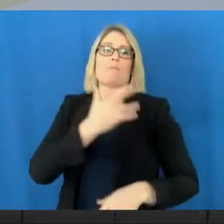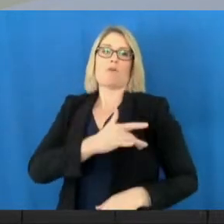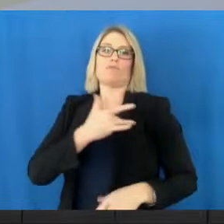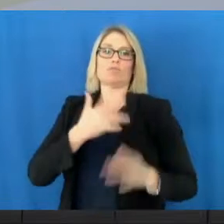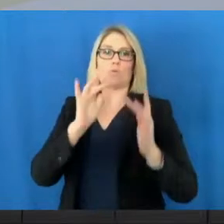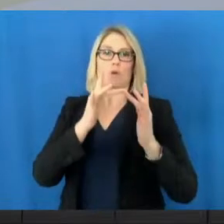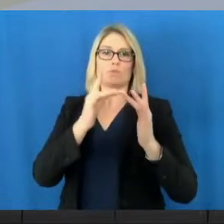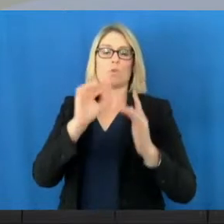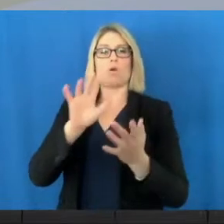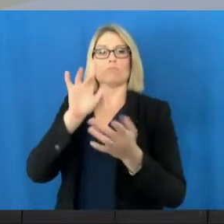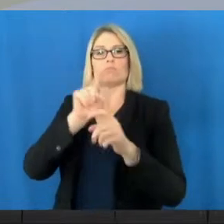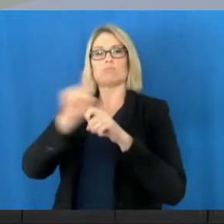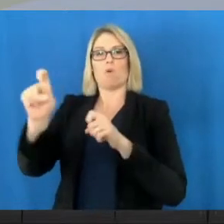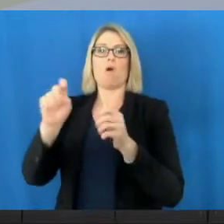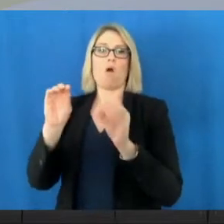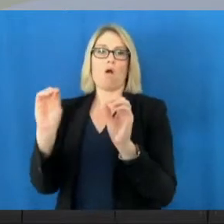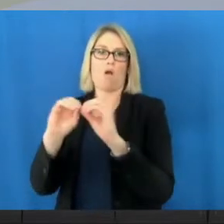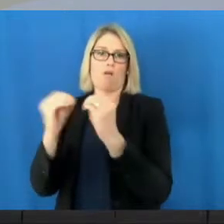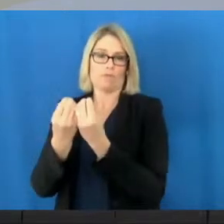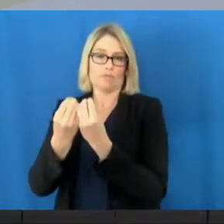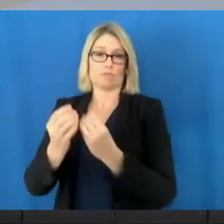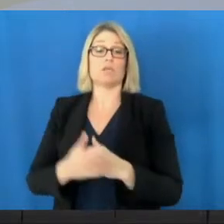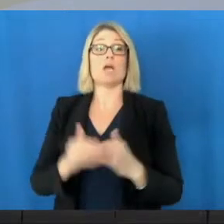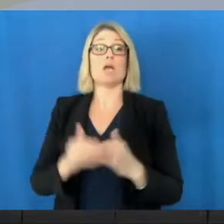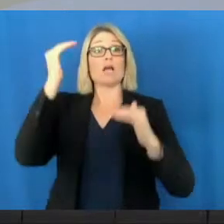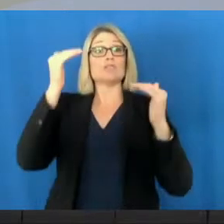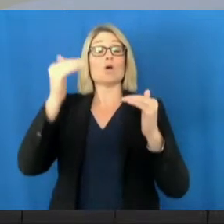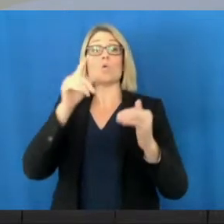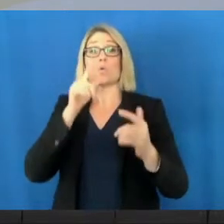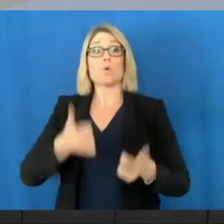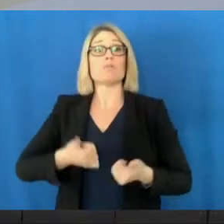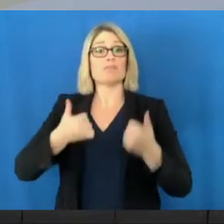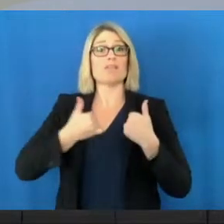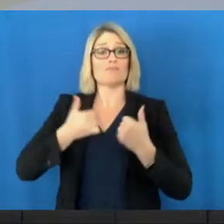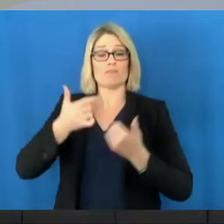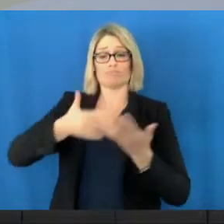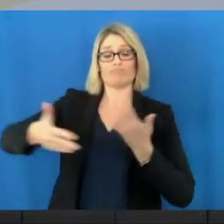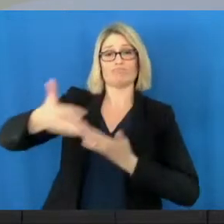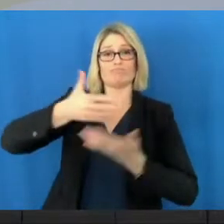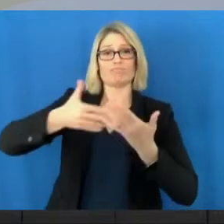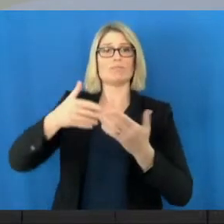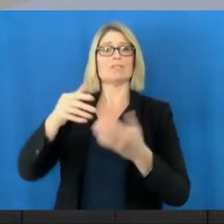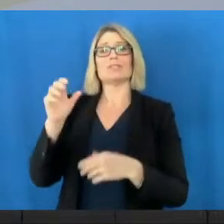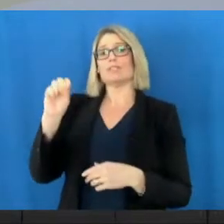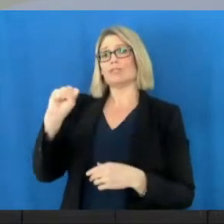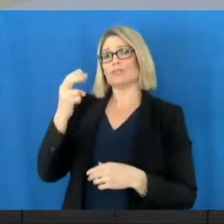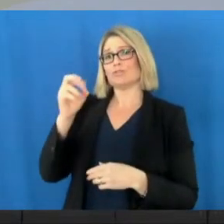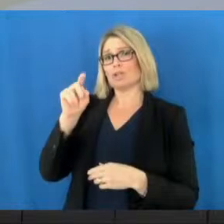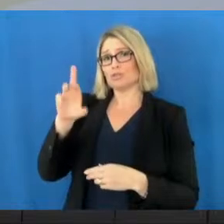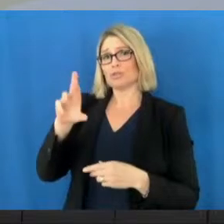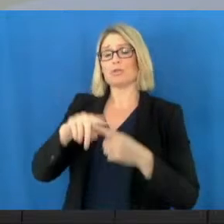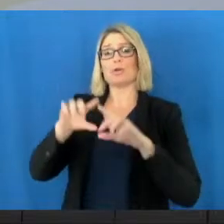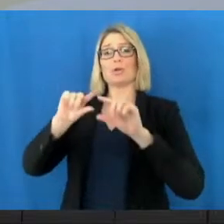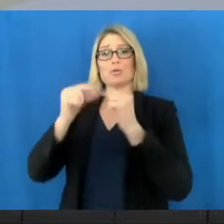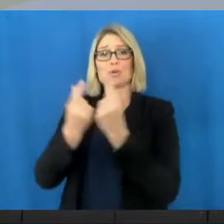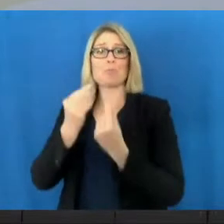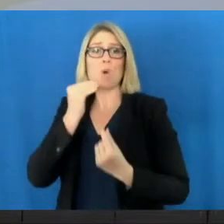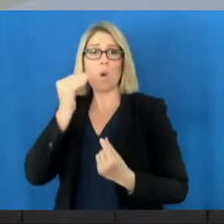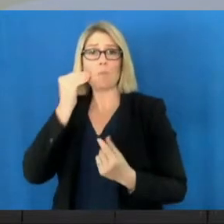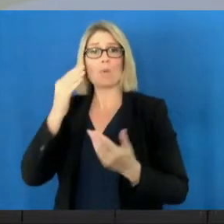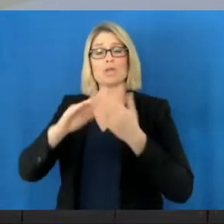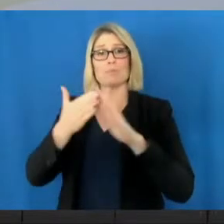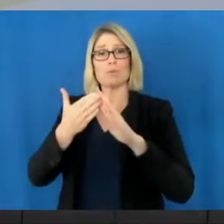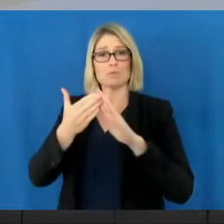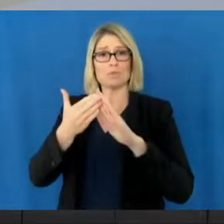office. Adults living in congregate living settings, such as shelters, group homes, and community residential care